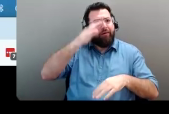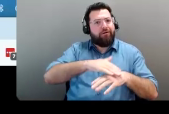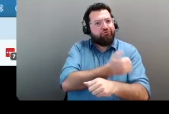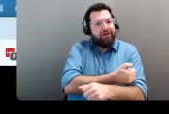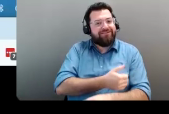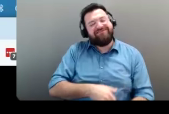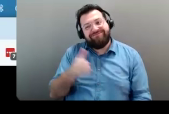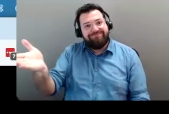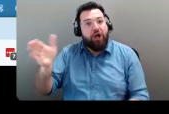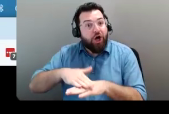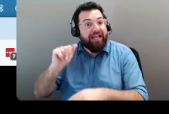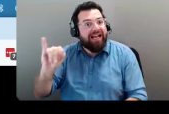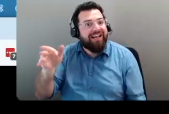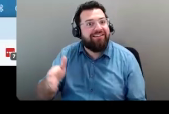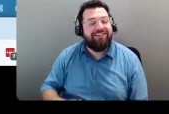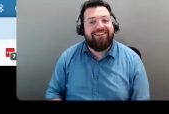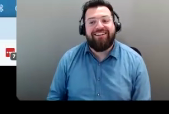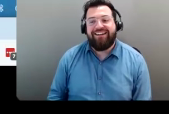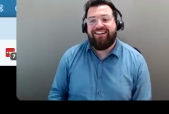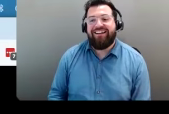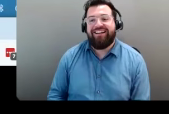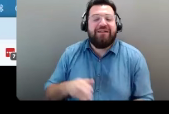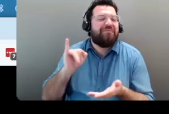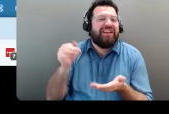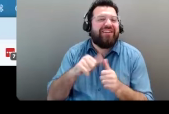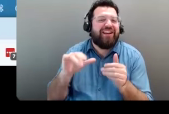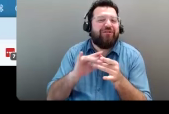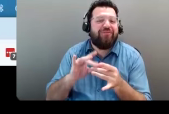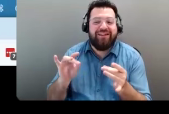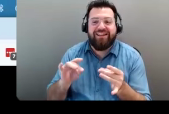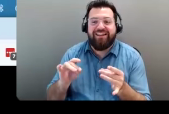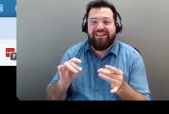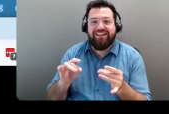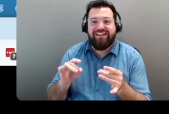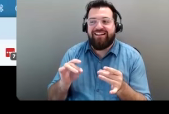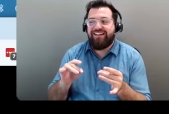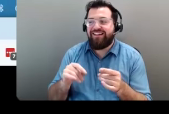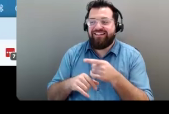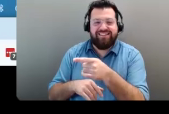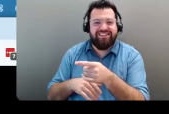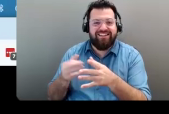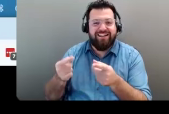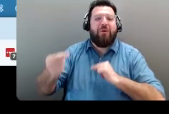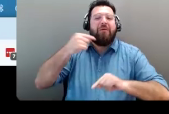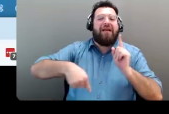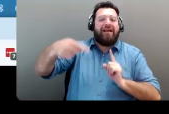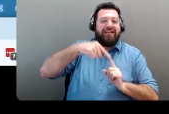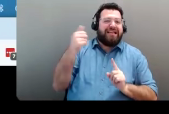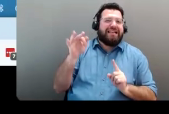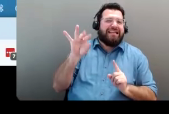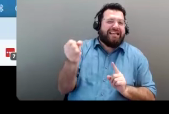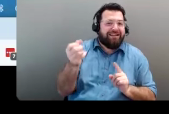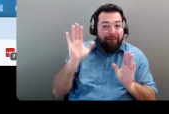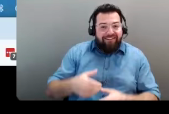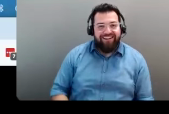So yeah, if you have any comments on that, like I recommend. Ellen's why are they using back to the 1980s?